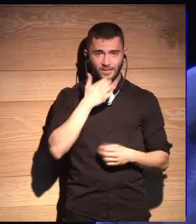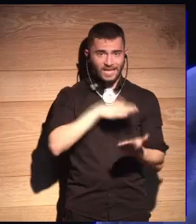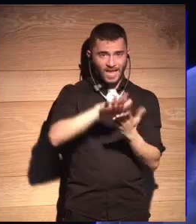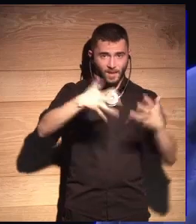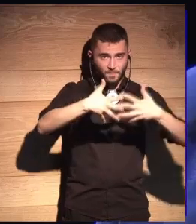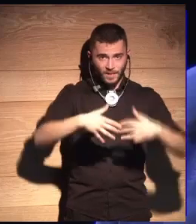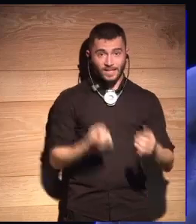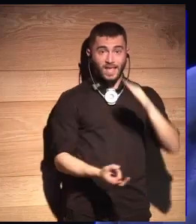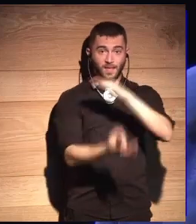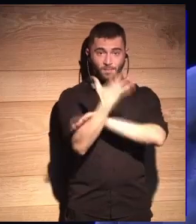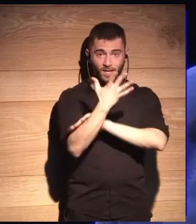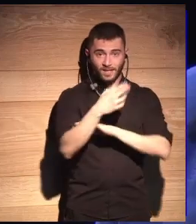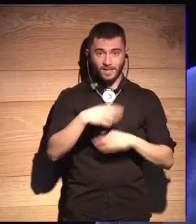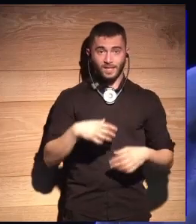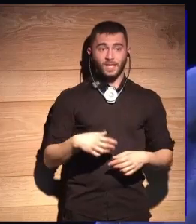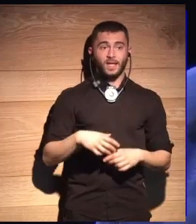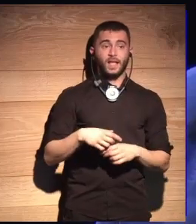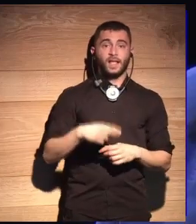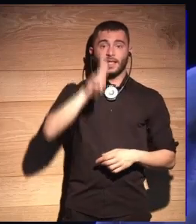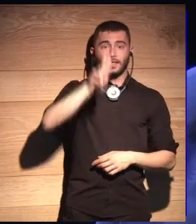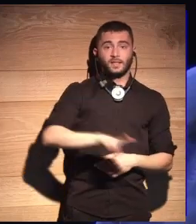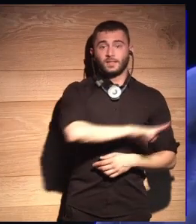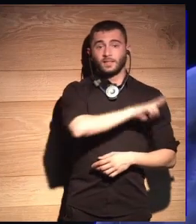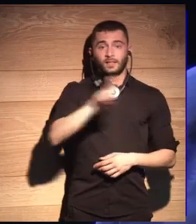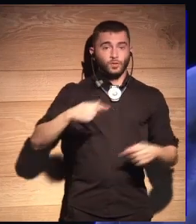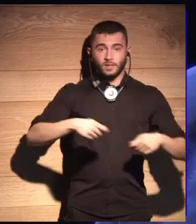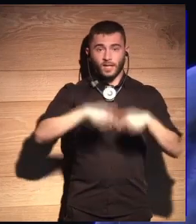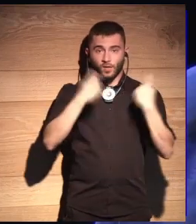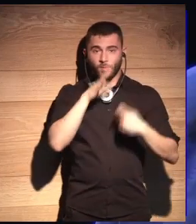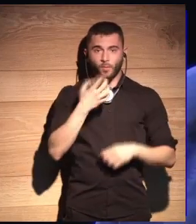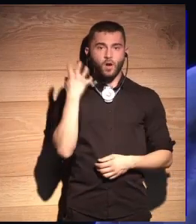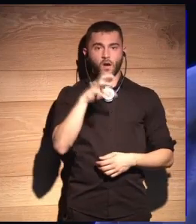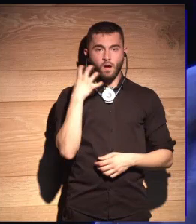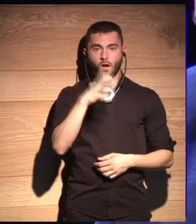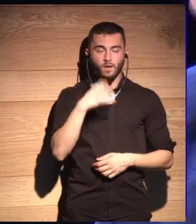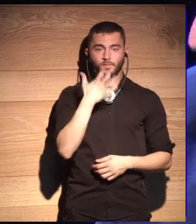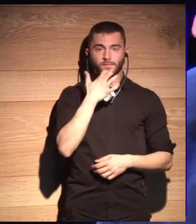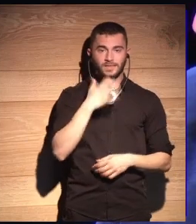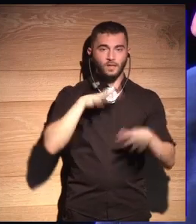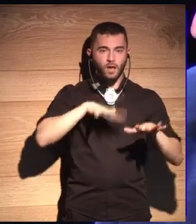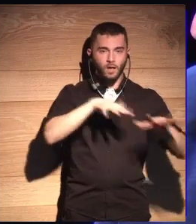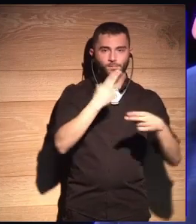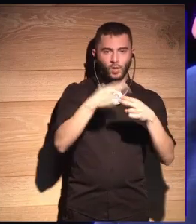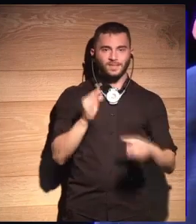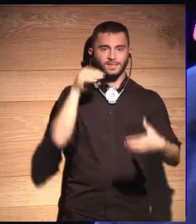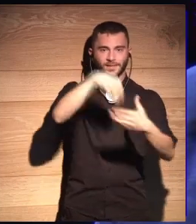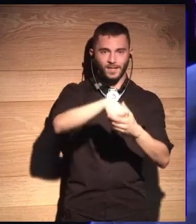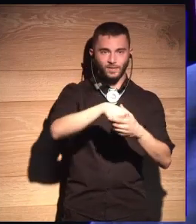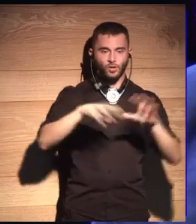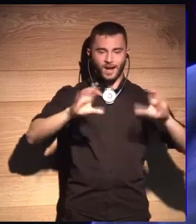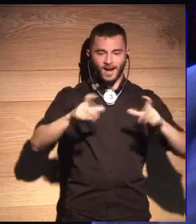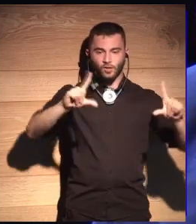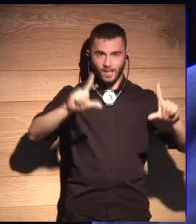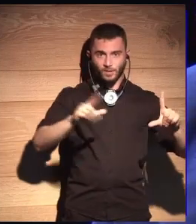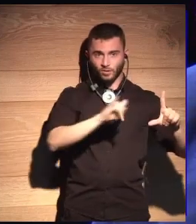is fundamental, because when the printing press emerged, Christianity just crumbled